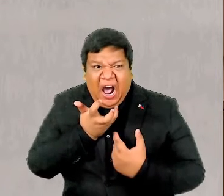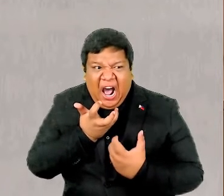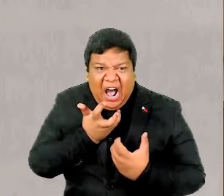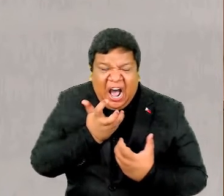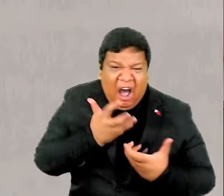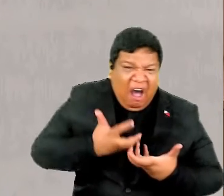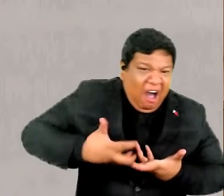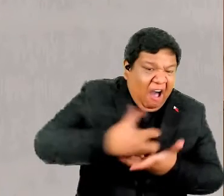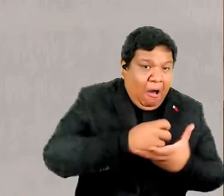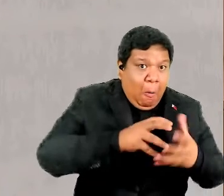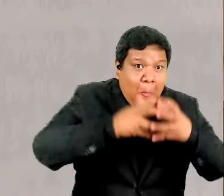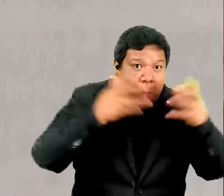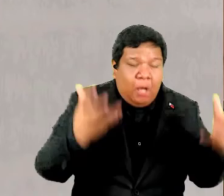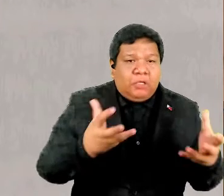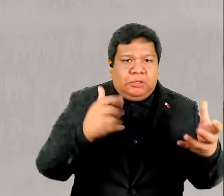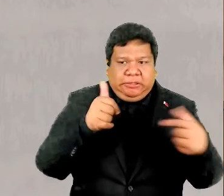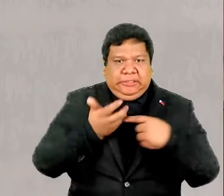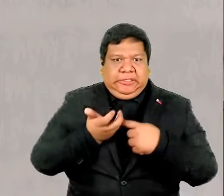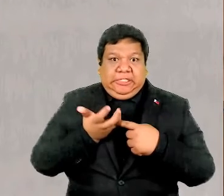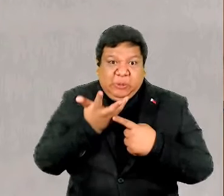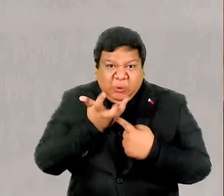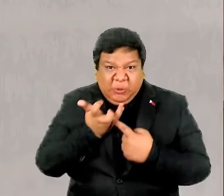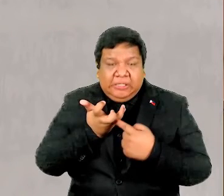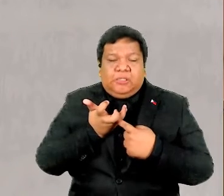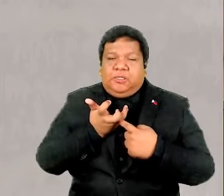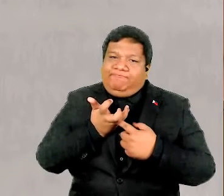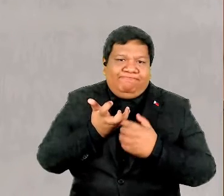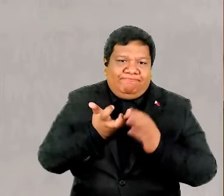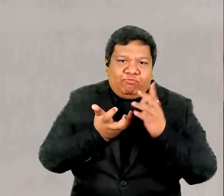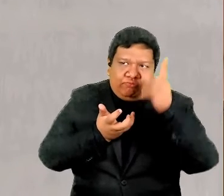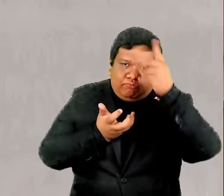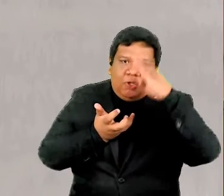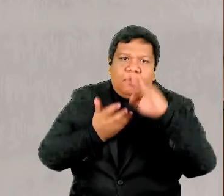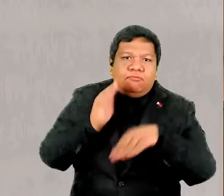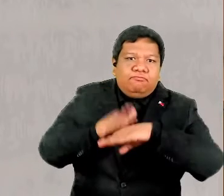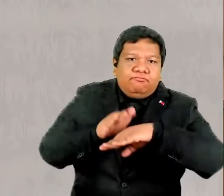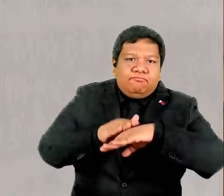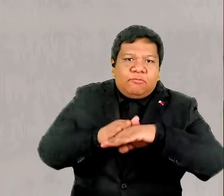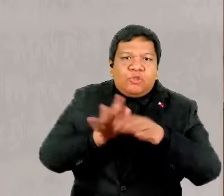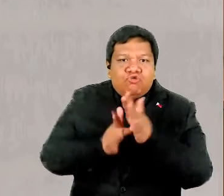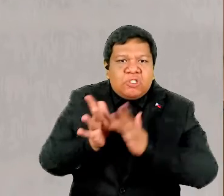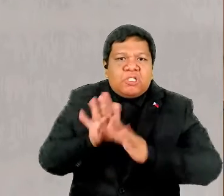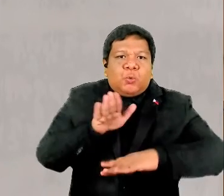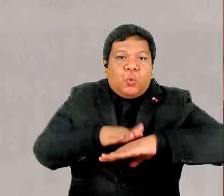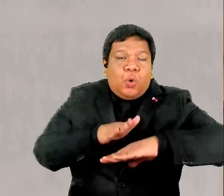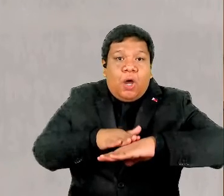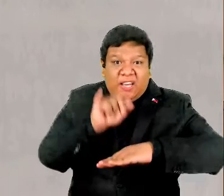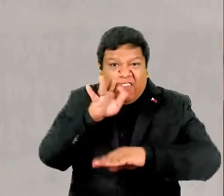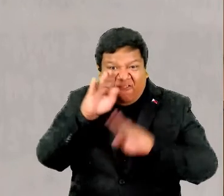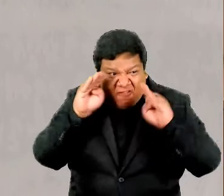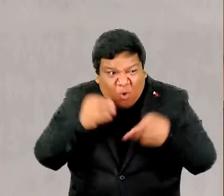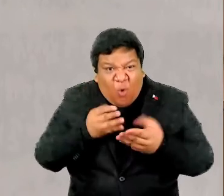things. This is what Jesus is guarding against. Dahil kung ito ang magiging focus ng tao,